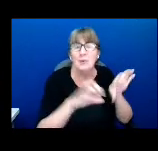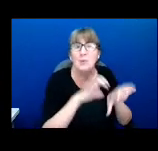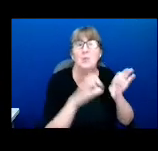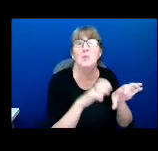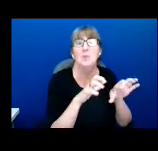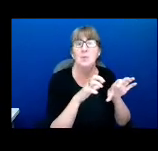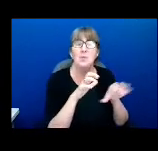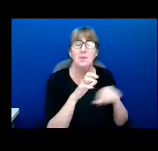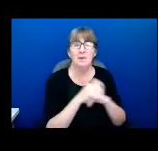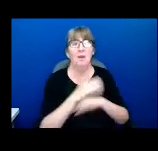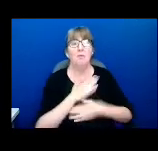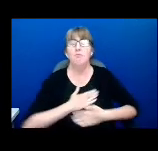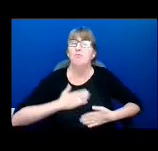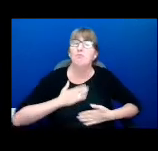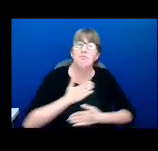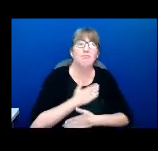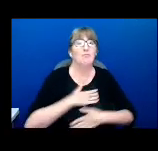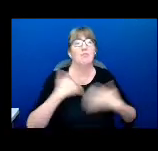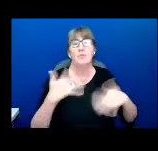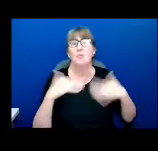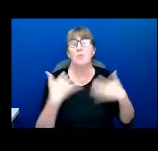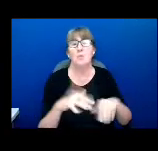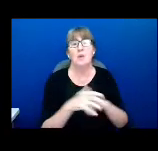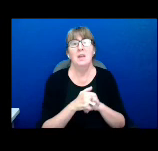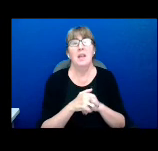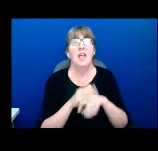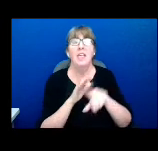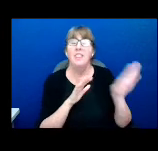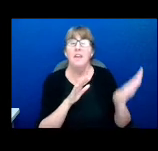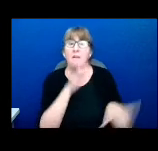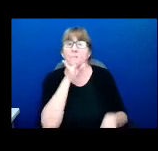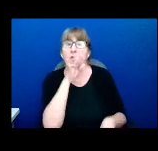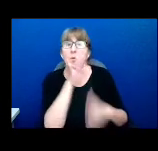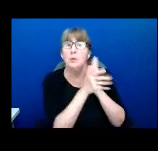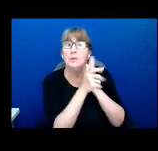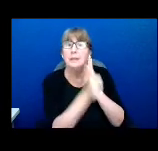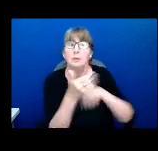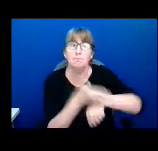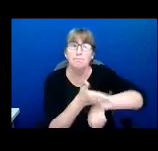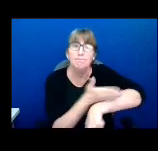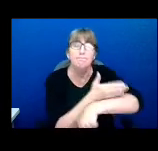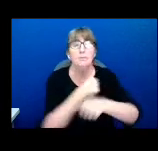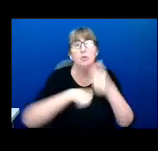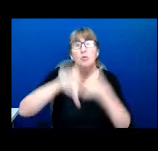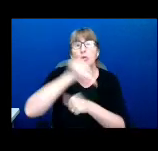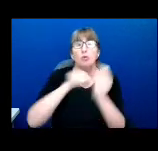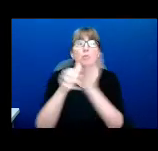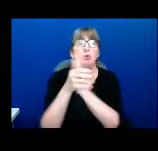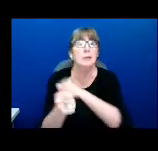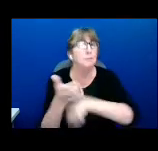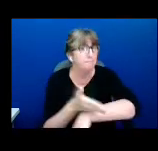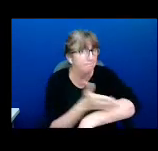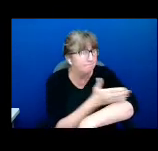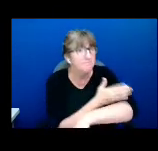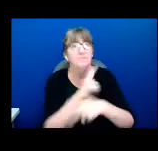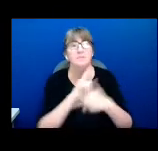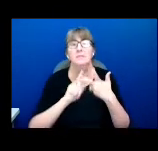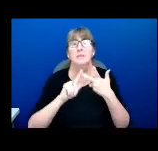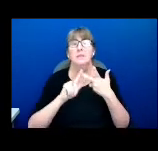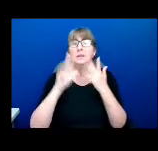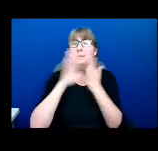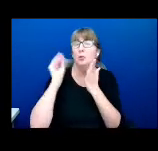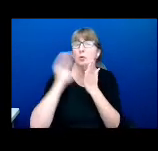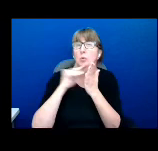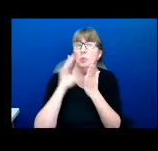much enjoy it. It's been great with their verbal skills, teaching them social skills, learning how to